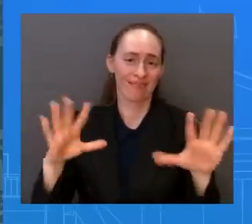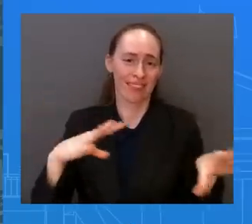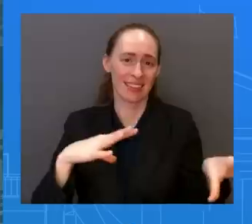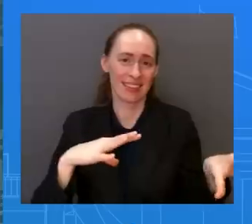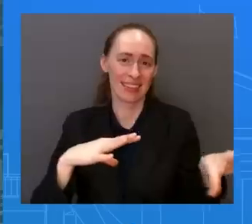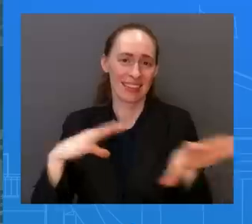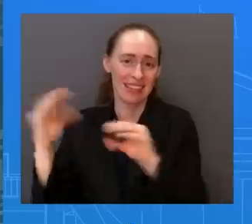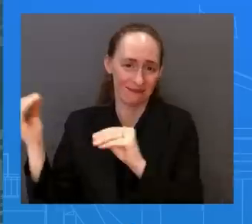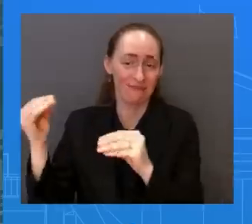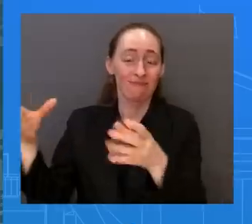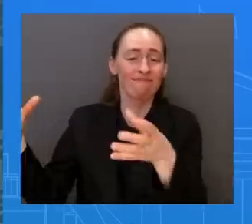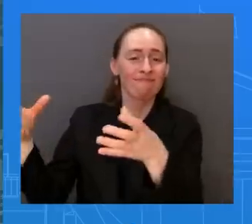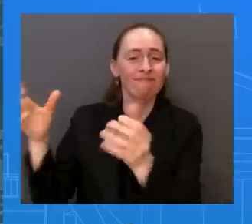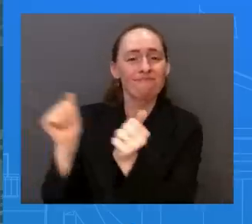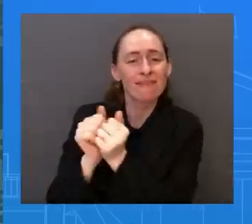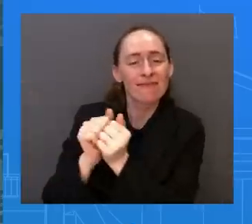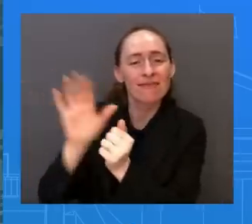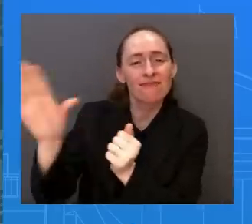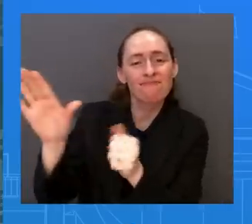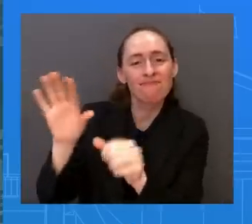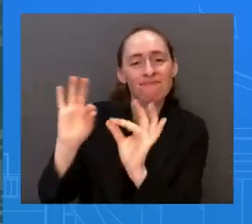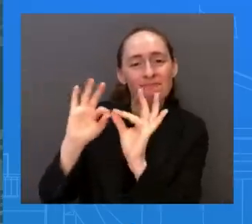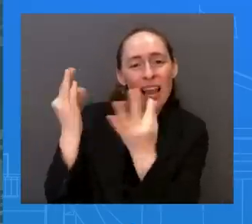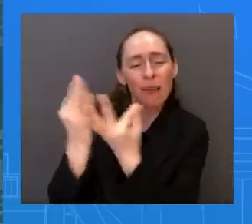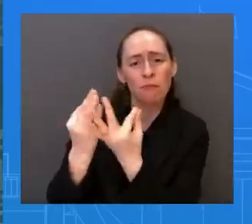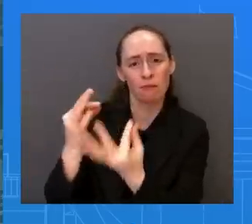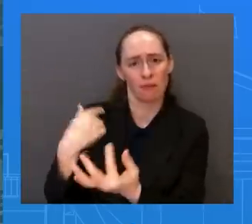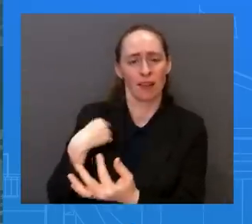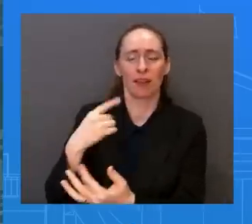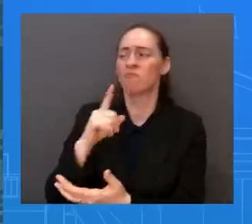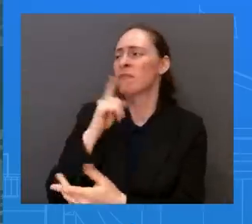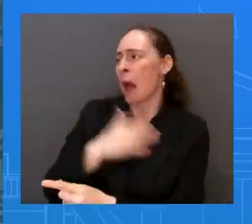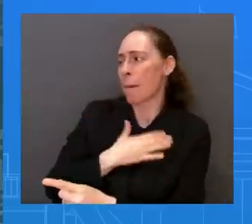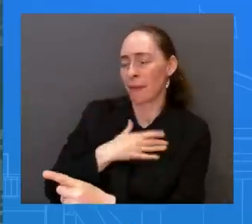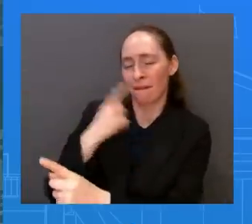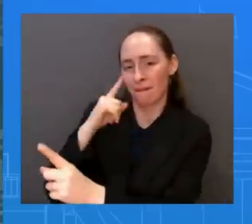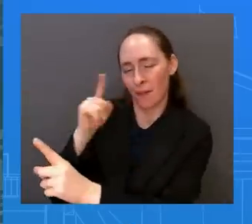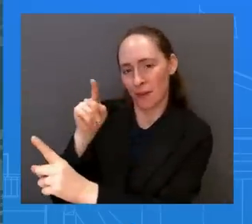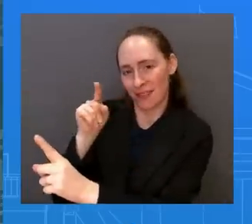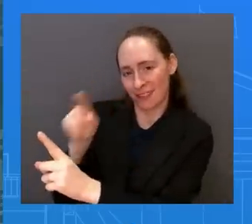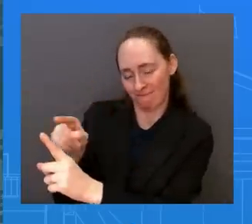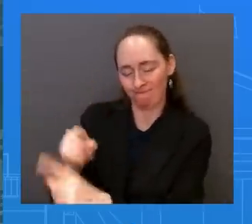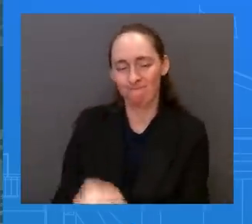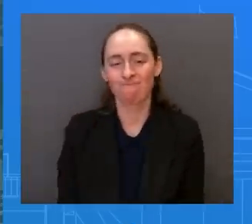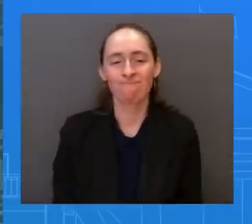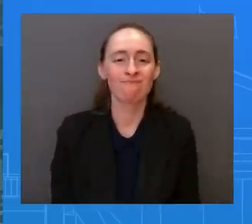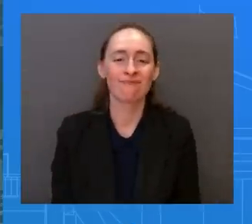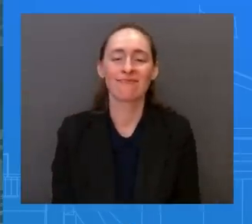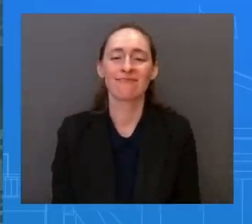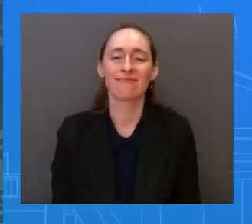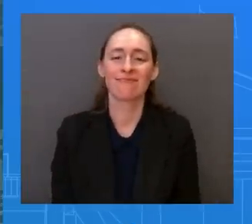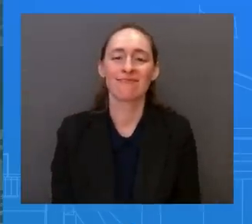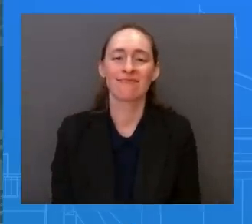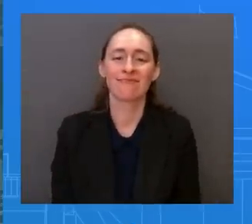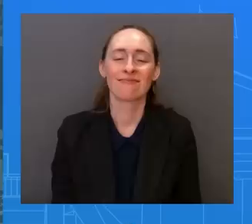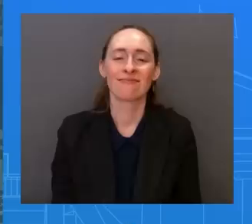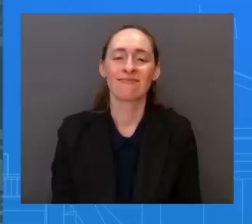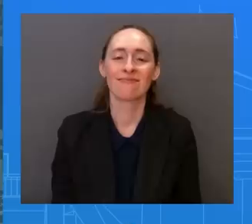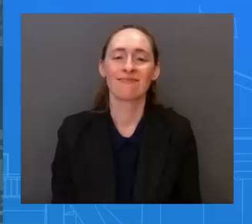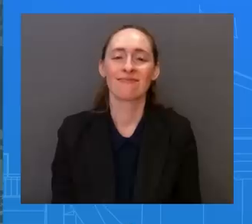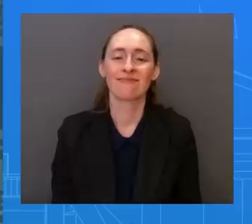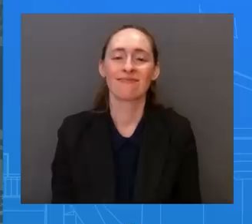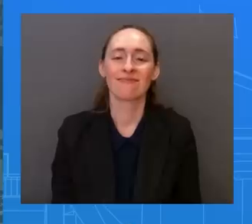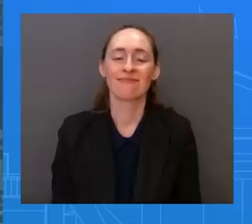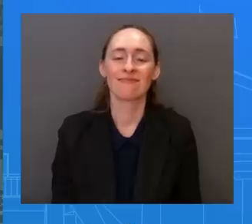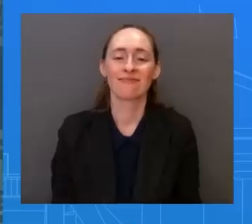him. I will note that we all just learned that today will be his 11th press briefing in front of all of you, and